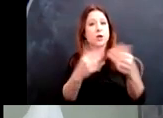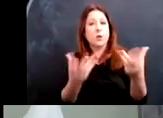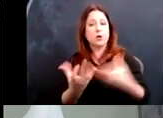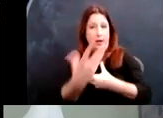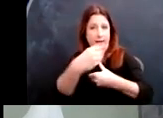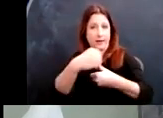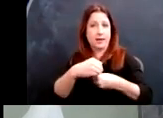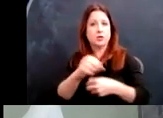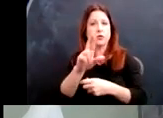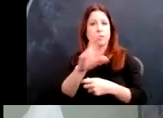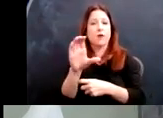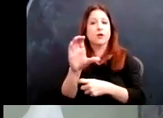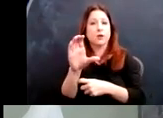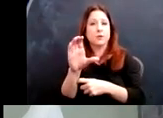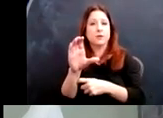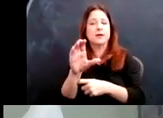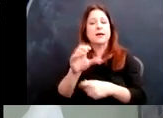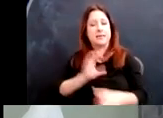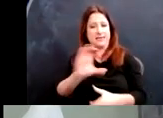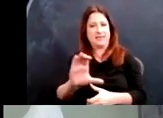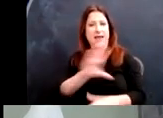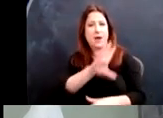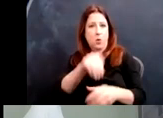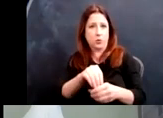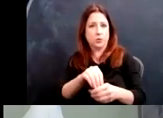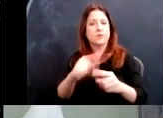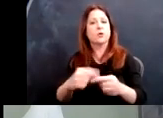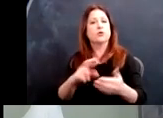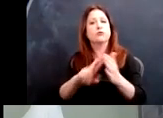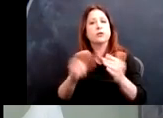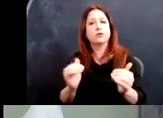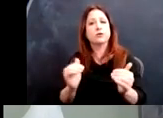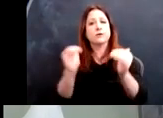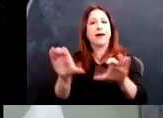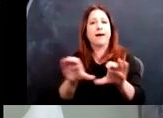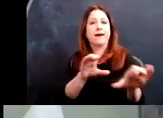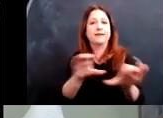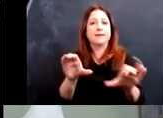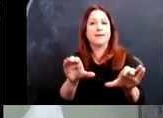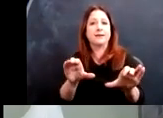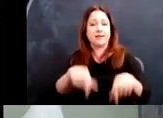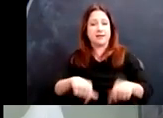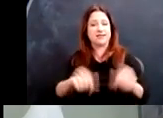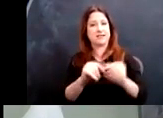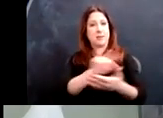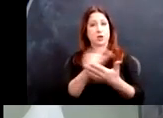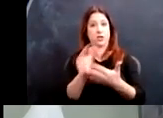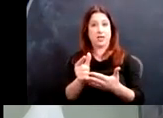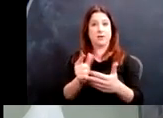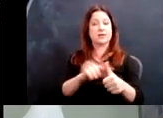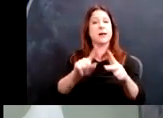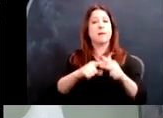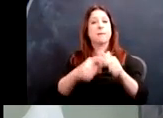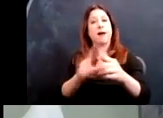recovery community stakeholders in research advancing activities. And that is this seminar series. It is pilot